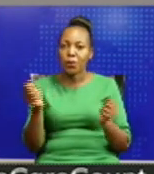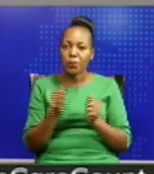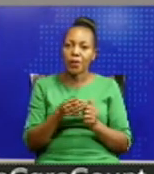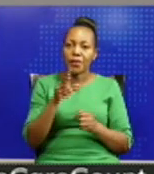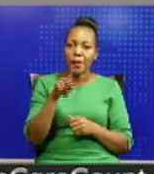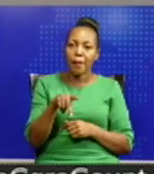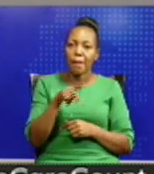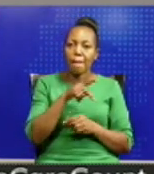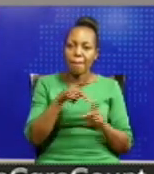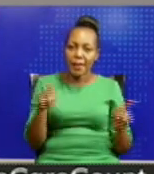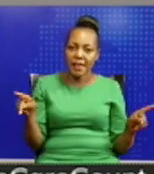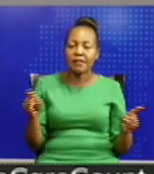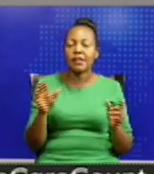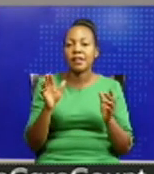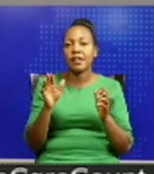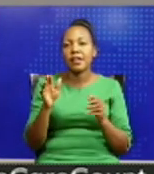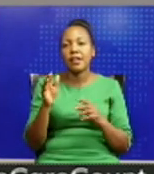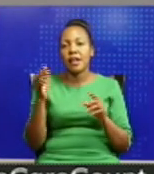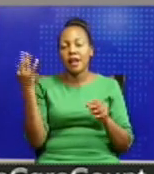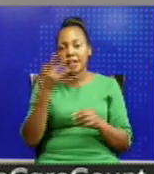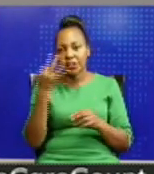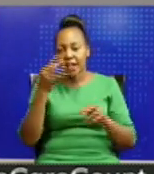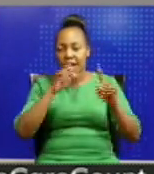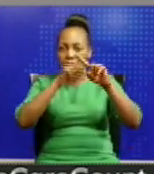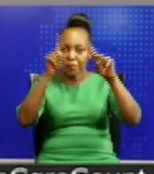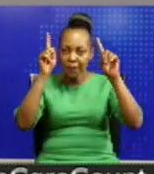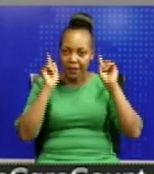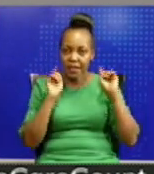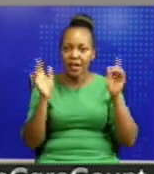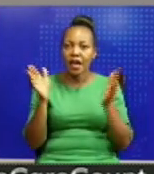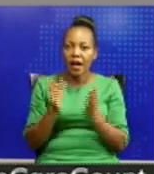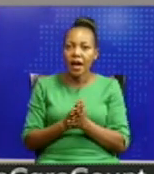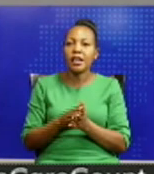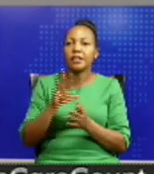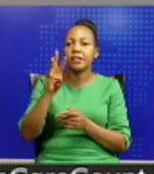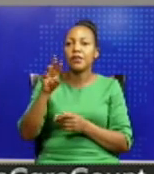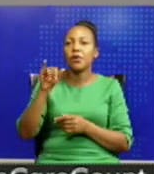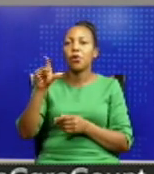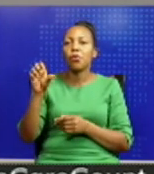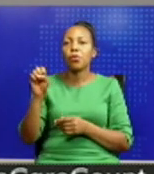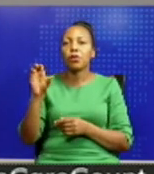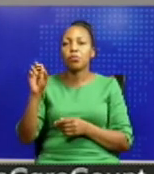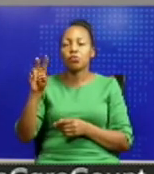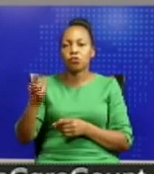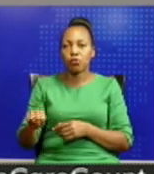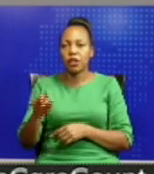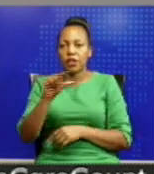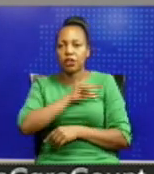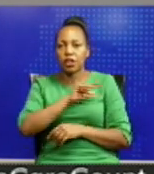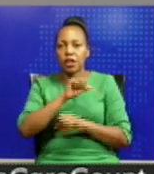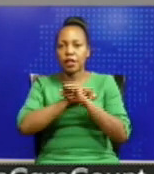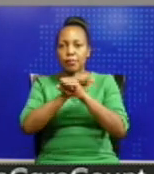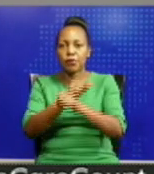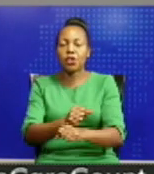and also researcher in the School of Women and Gender Studies, Makerere University, and also Wilson Sanyonyi. He is a gender and protection coordinator